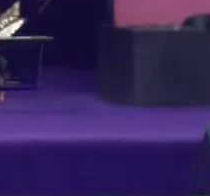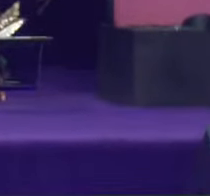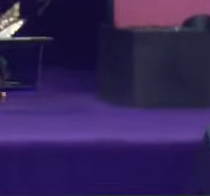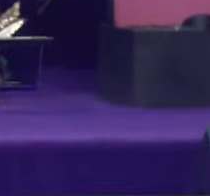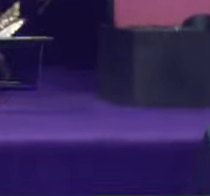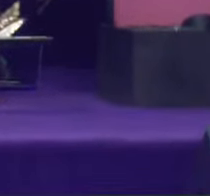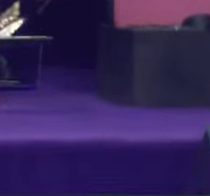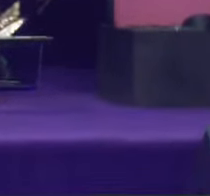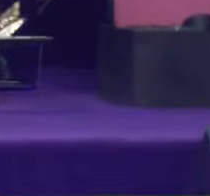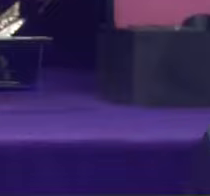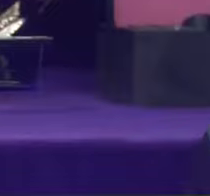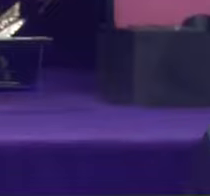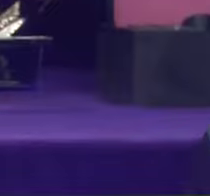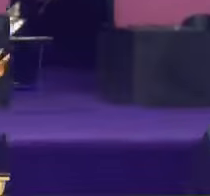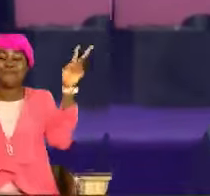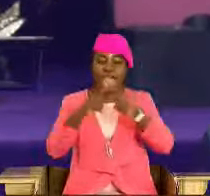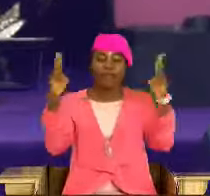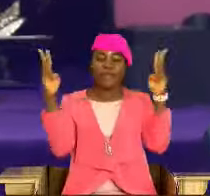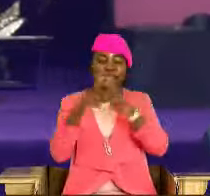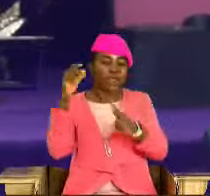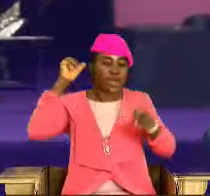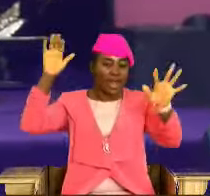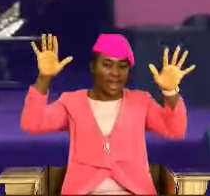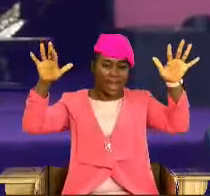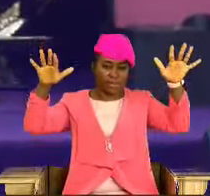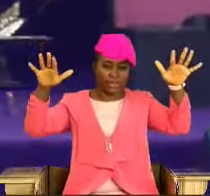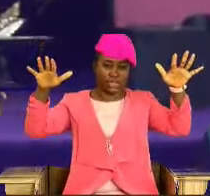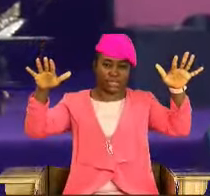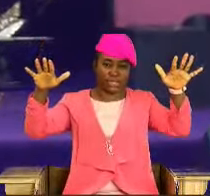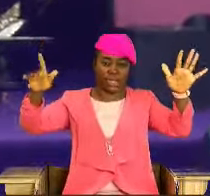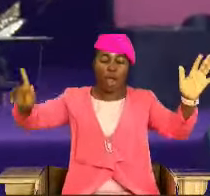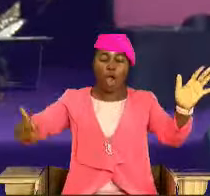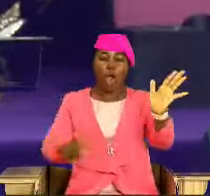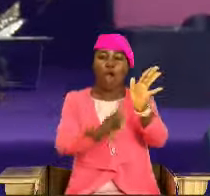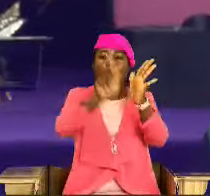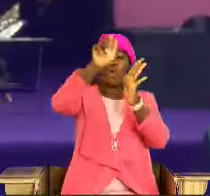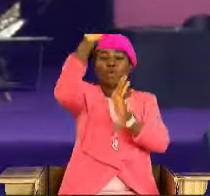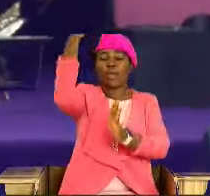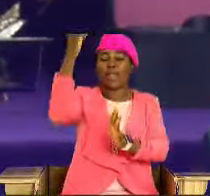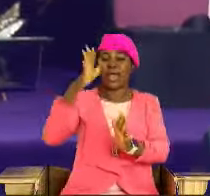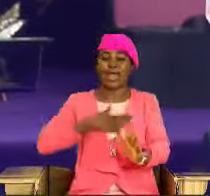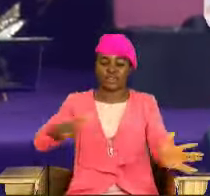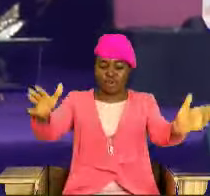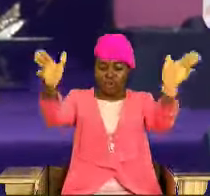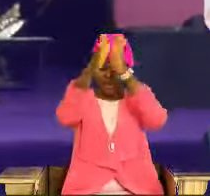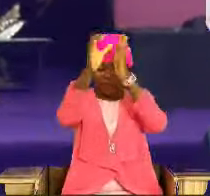loud and clear Goliath of my father's